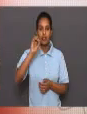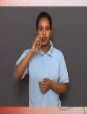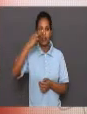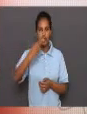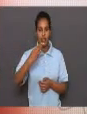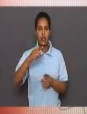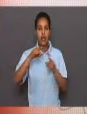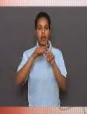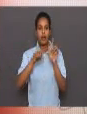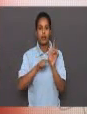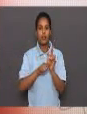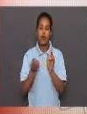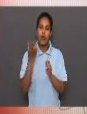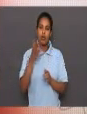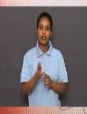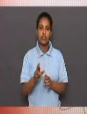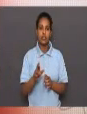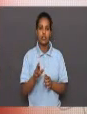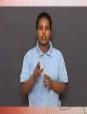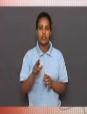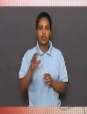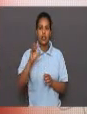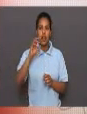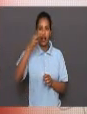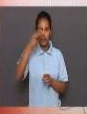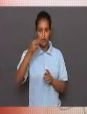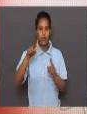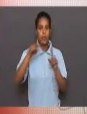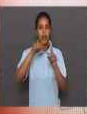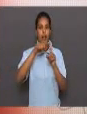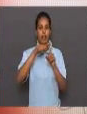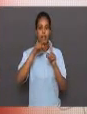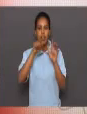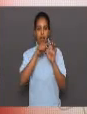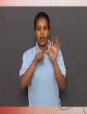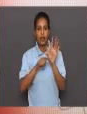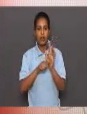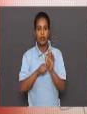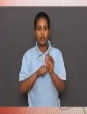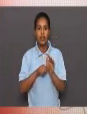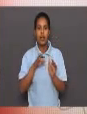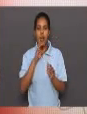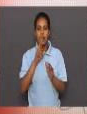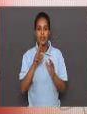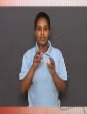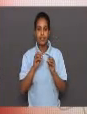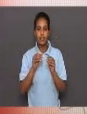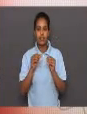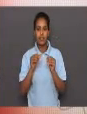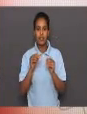the hydroxide ions, or hydrogen plus ions,